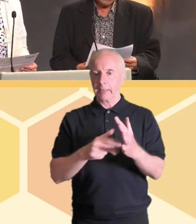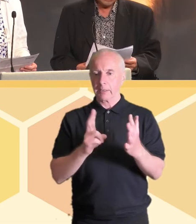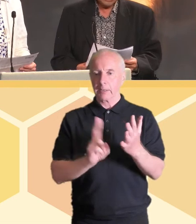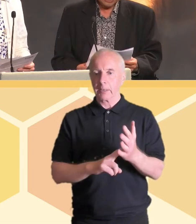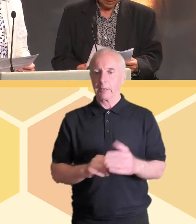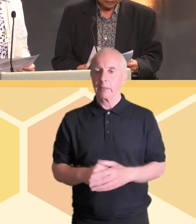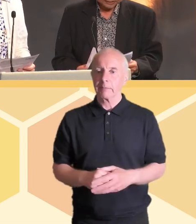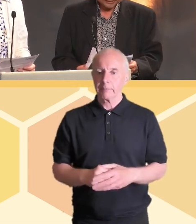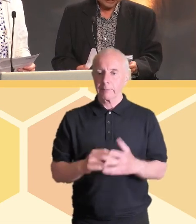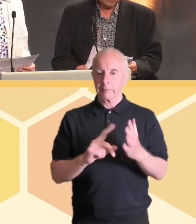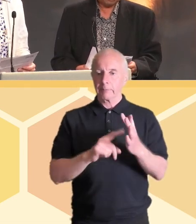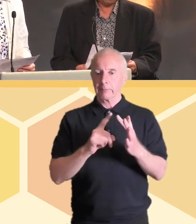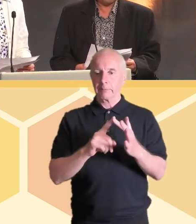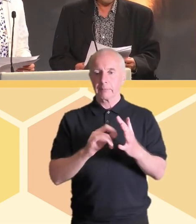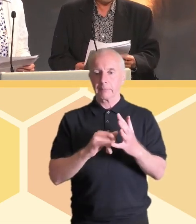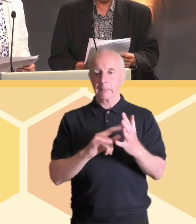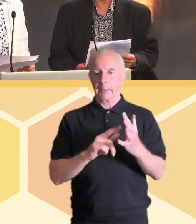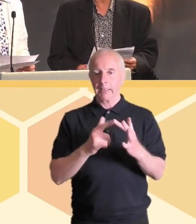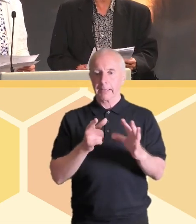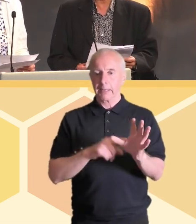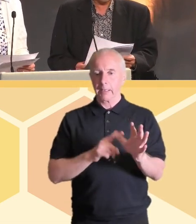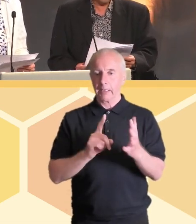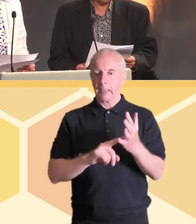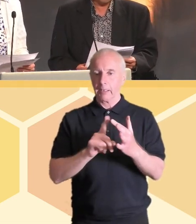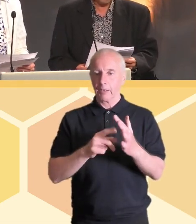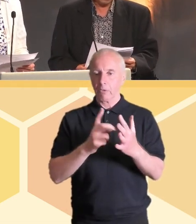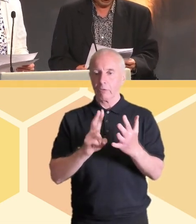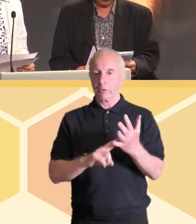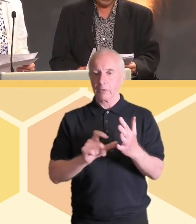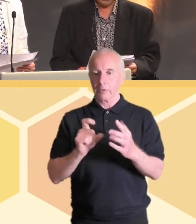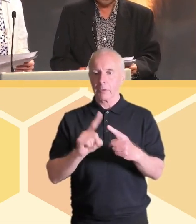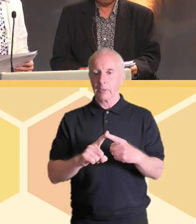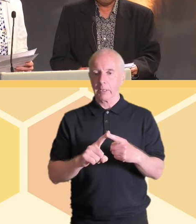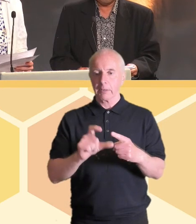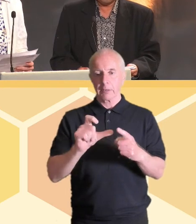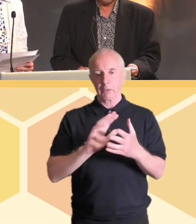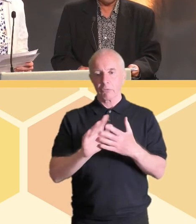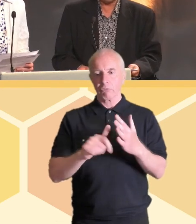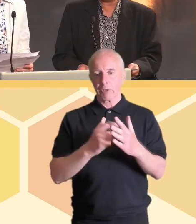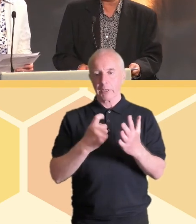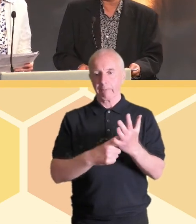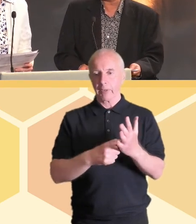Reverend Leslie Lawrence, the Reverend Christopher Toot.